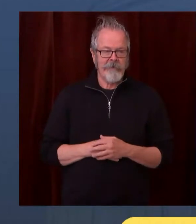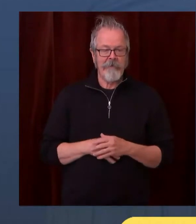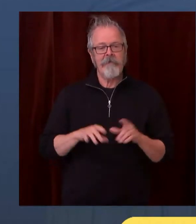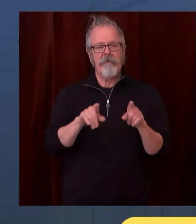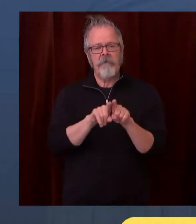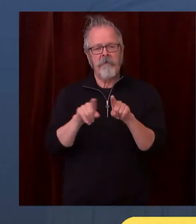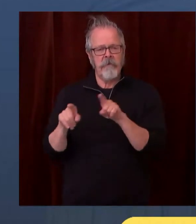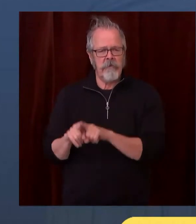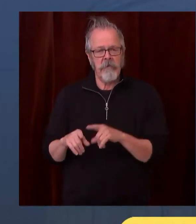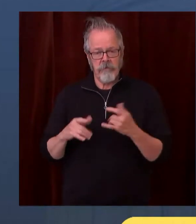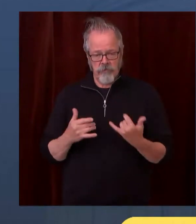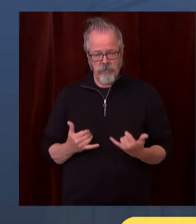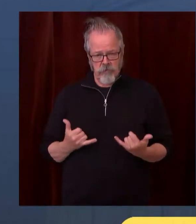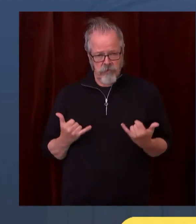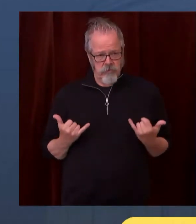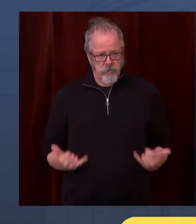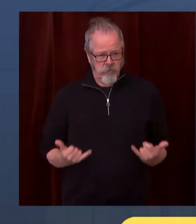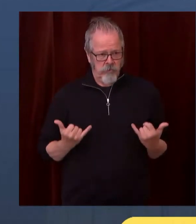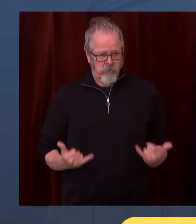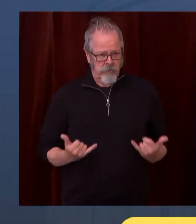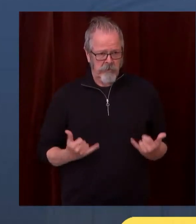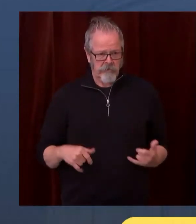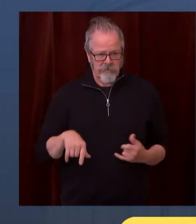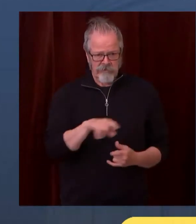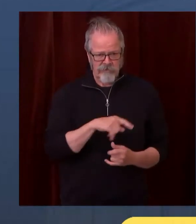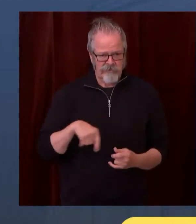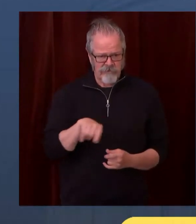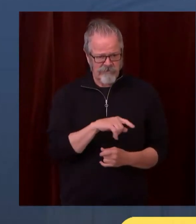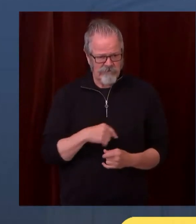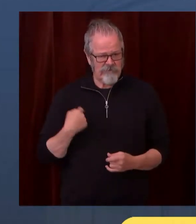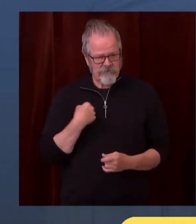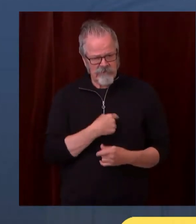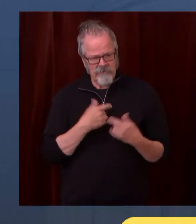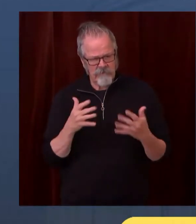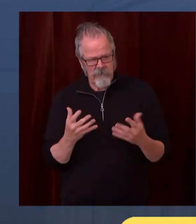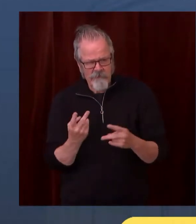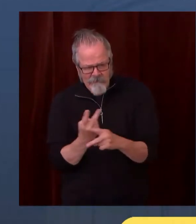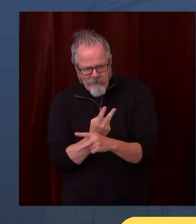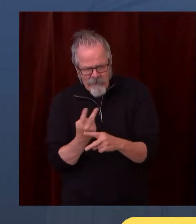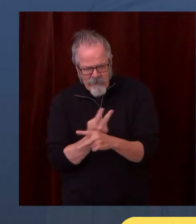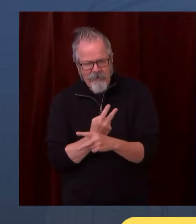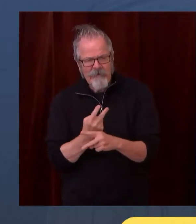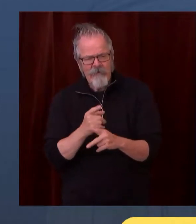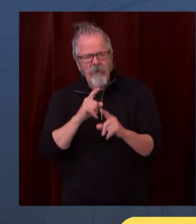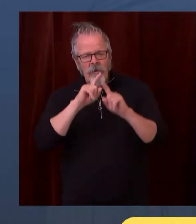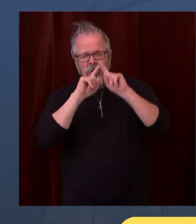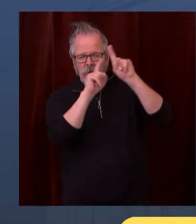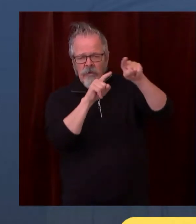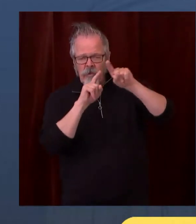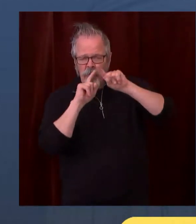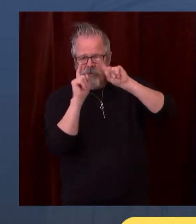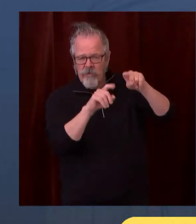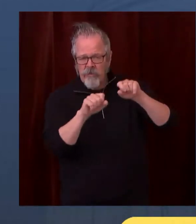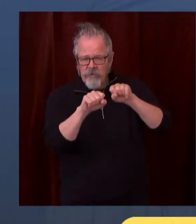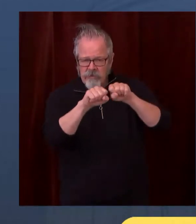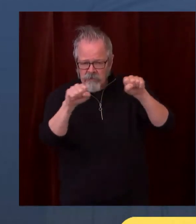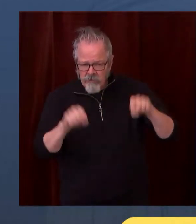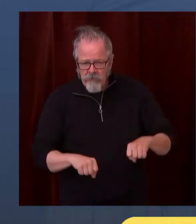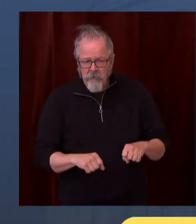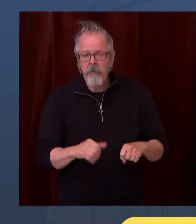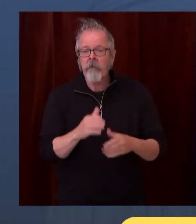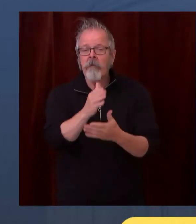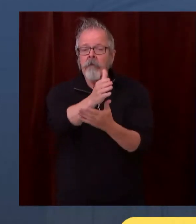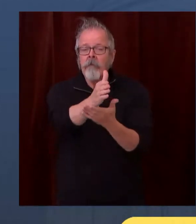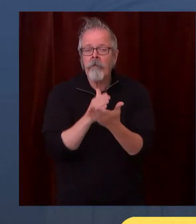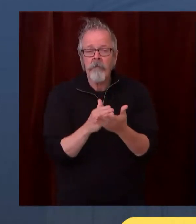some electronic reporting systems. Many of our local health departments still do some of this reporting by